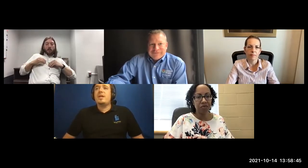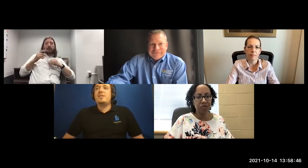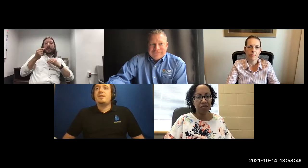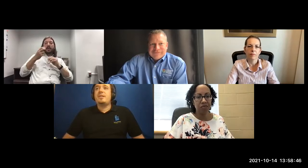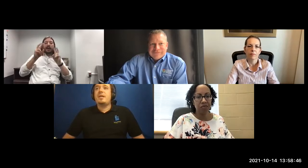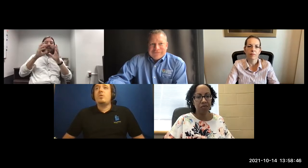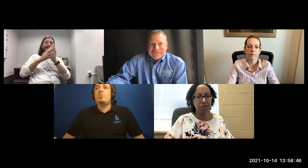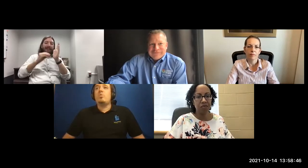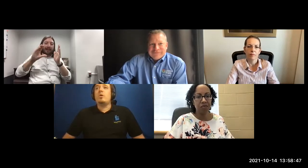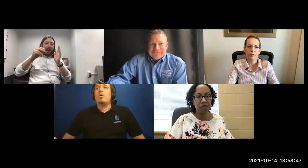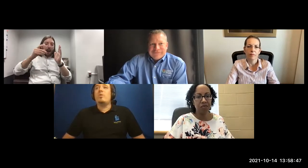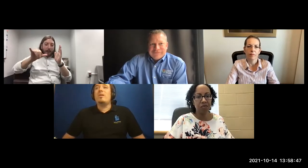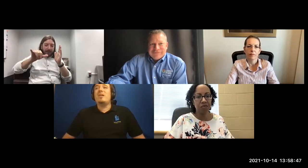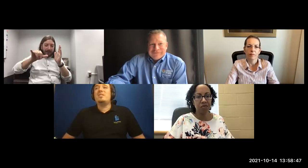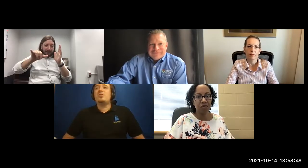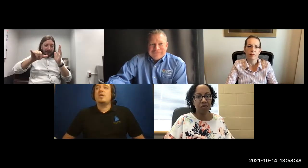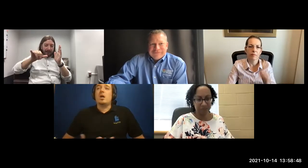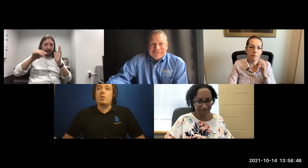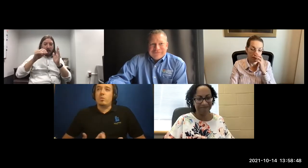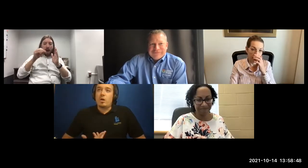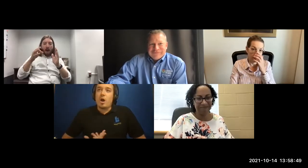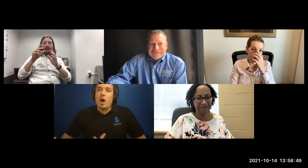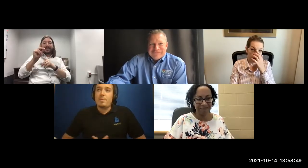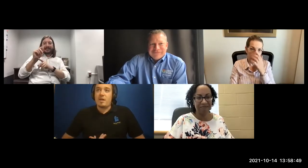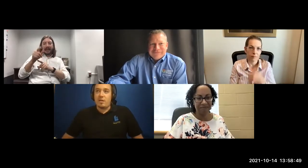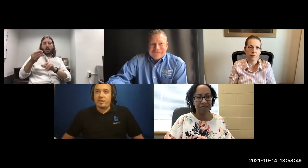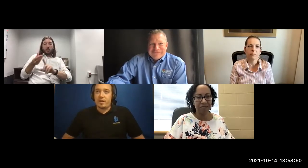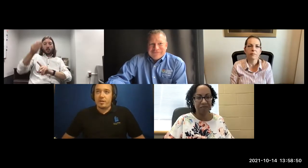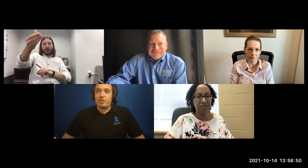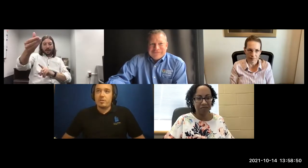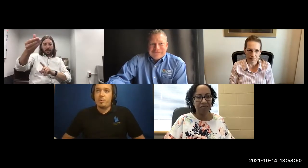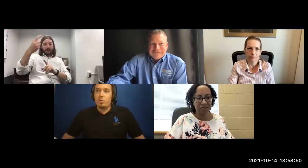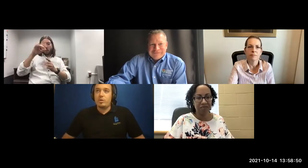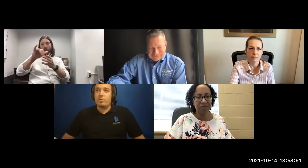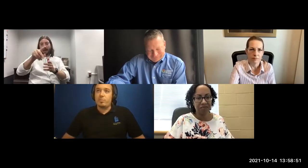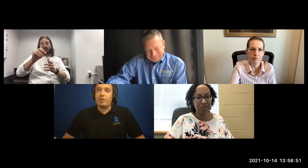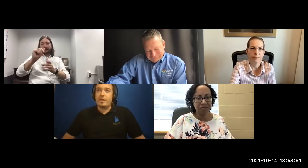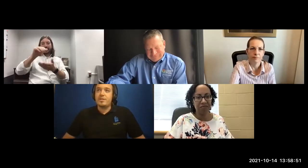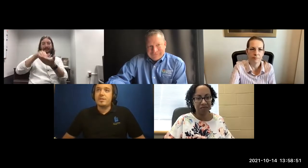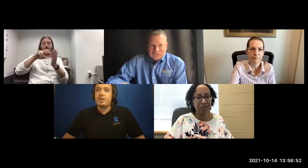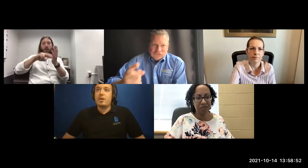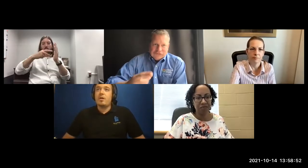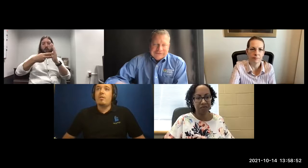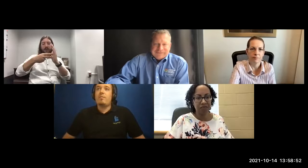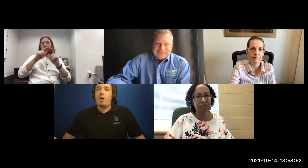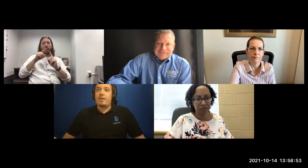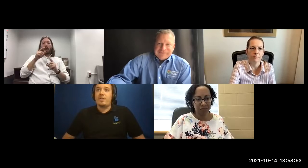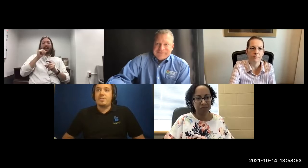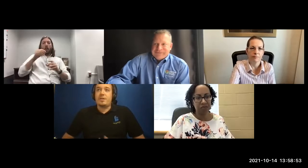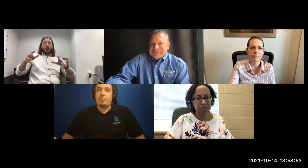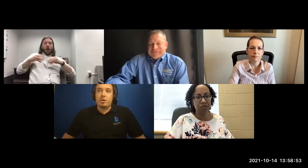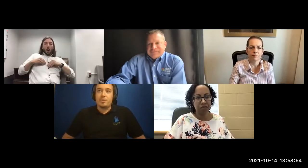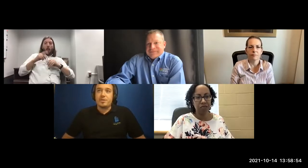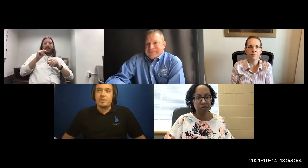So CEASD would own essentially a clone or a copy of the data pulled into one place for our